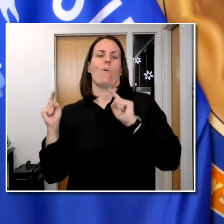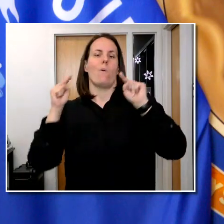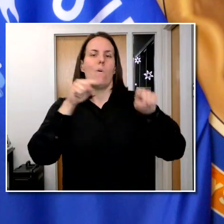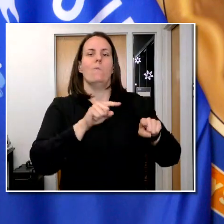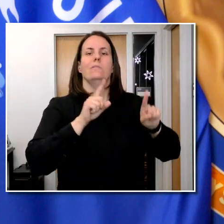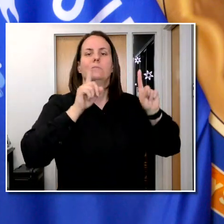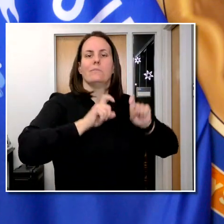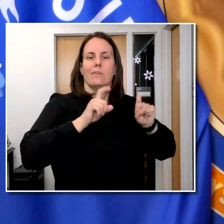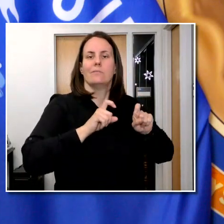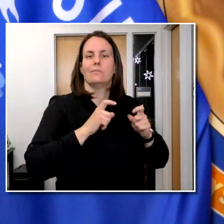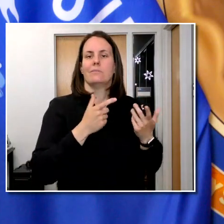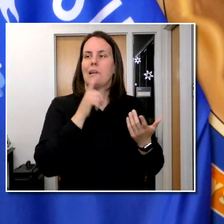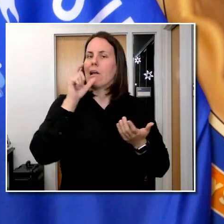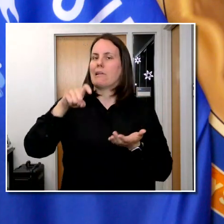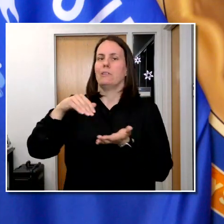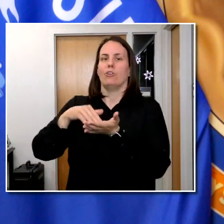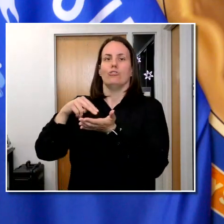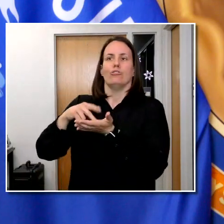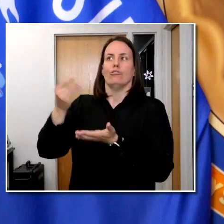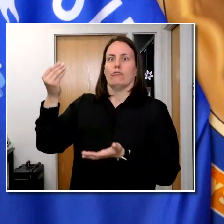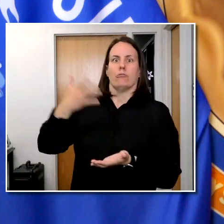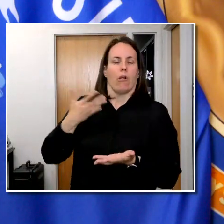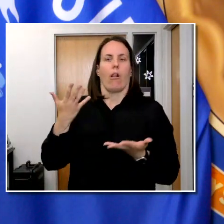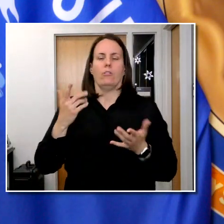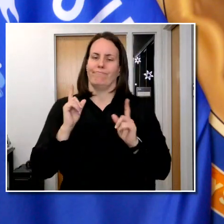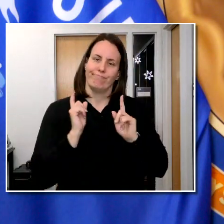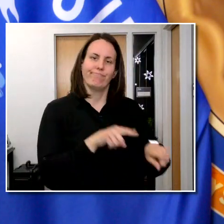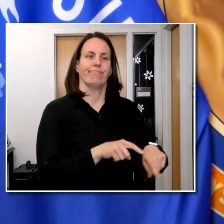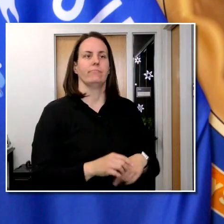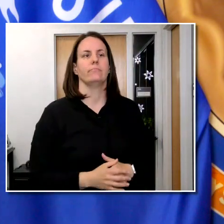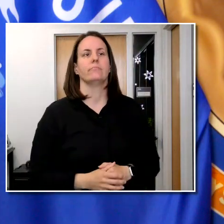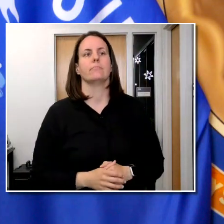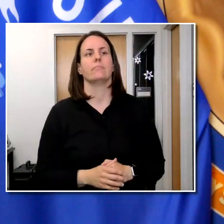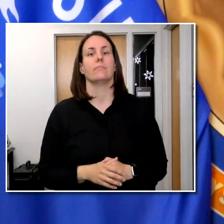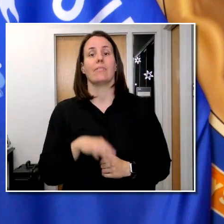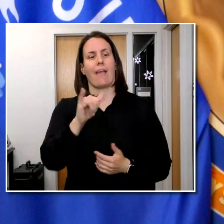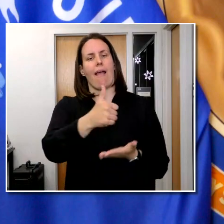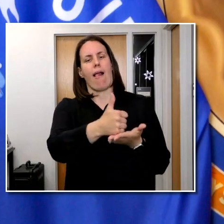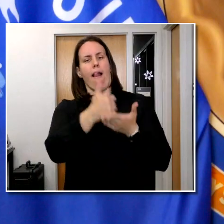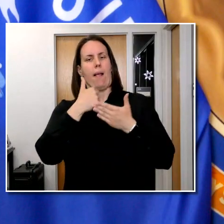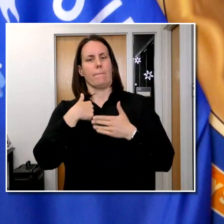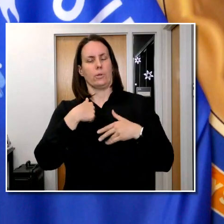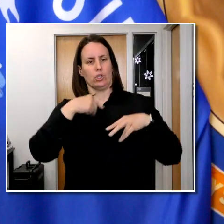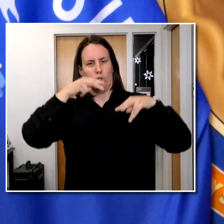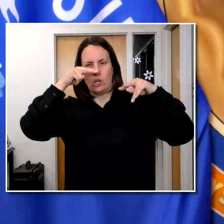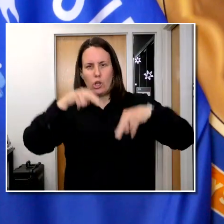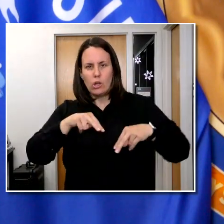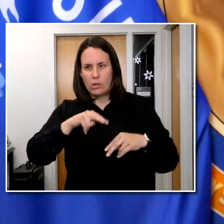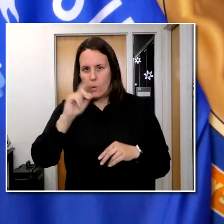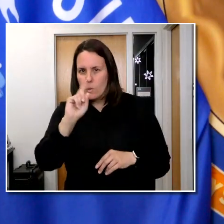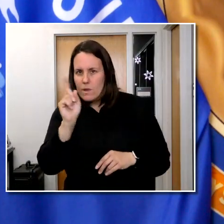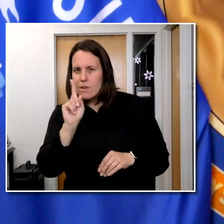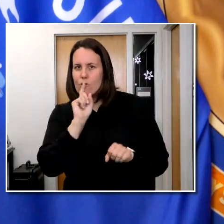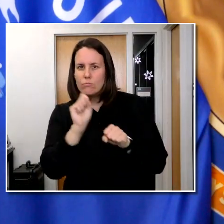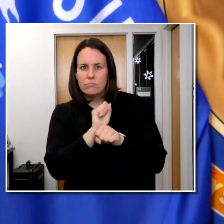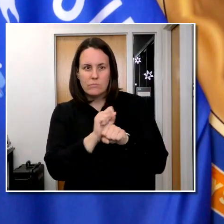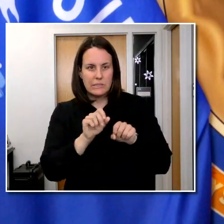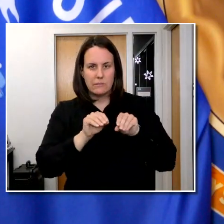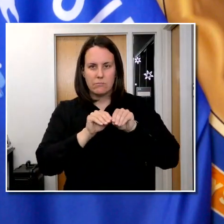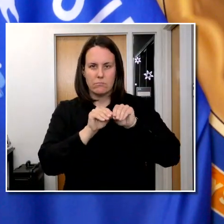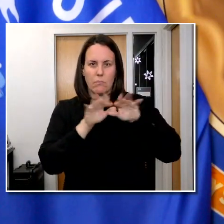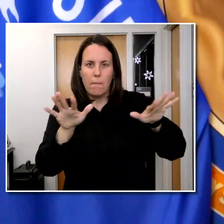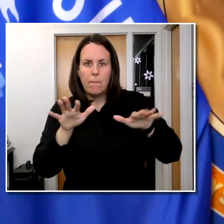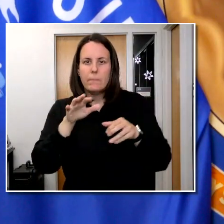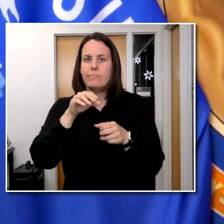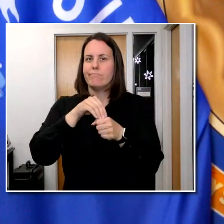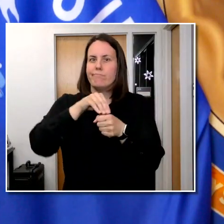that widespread testing need at a rapid pace. Like I mentioned, being able to do upwards of 400